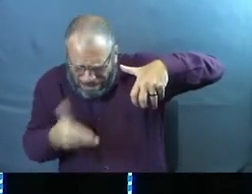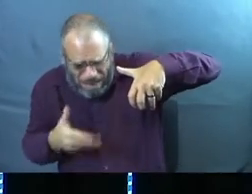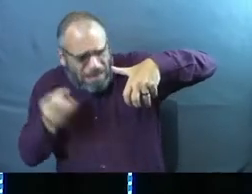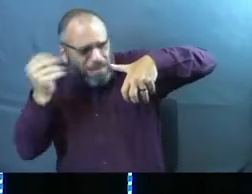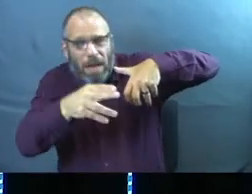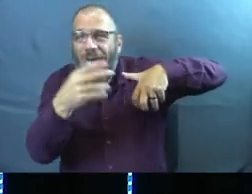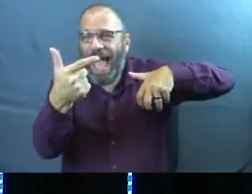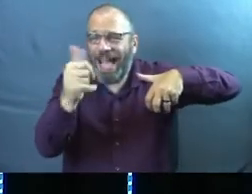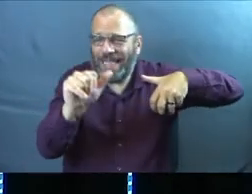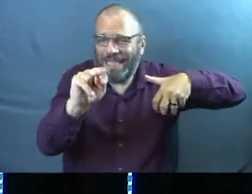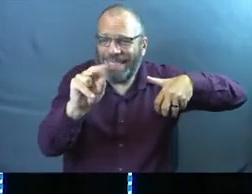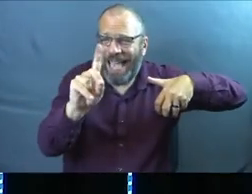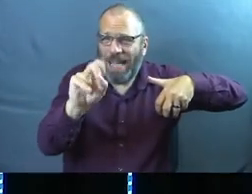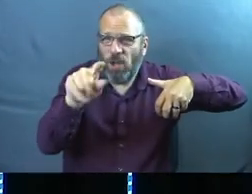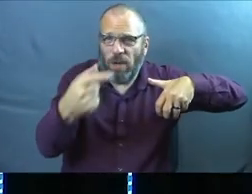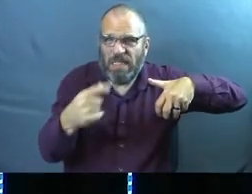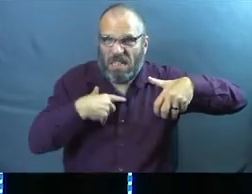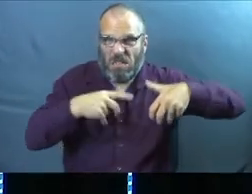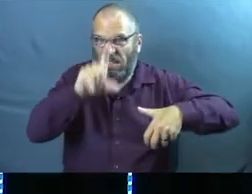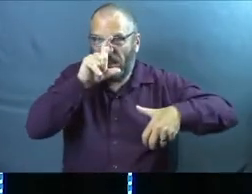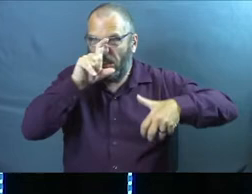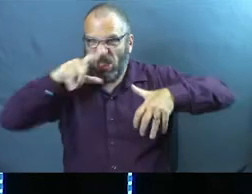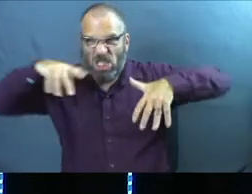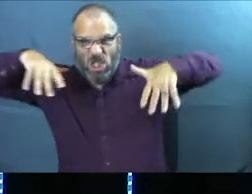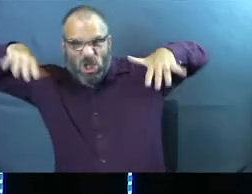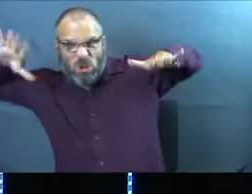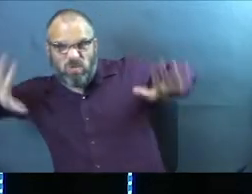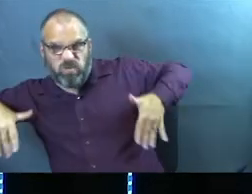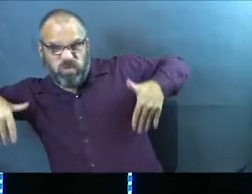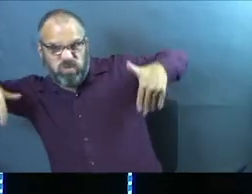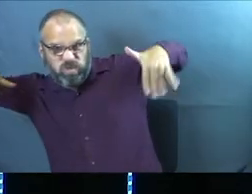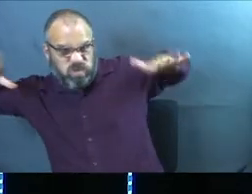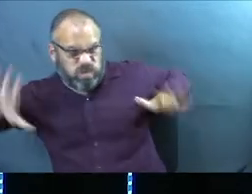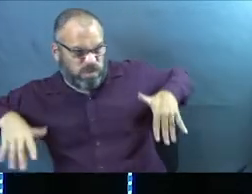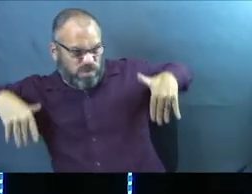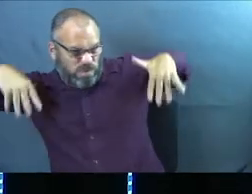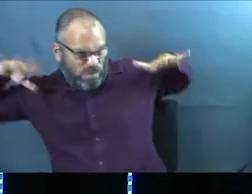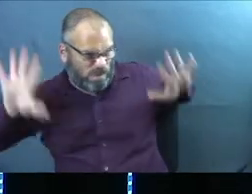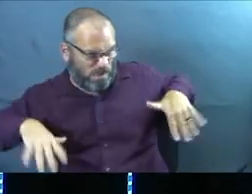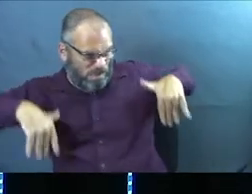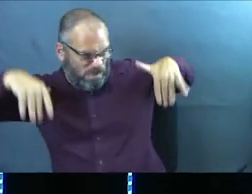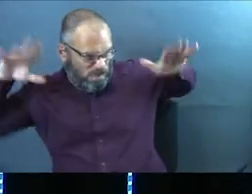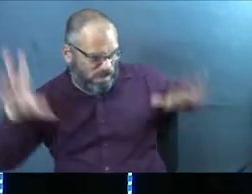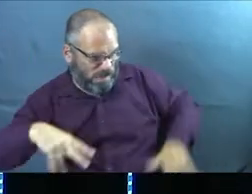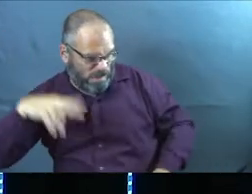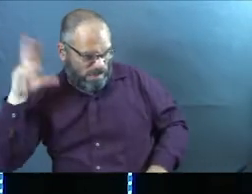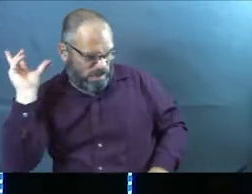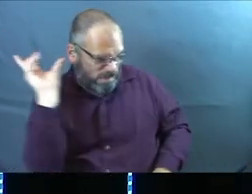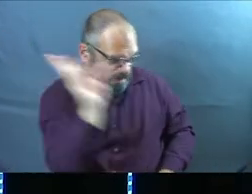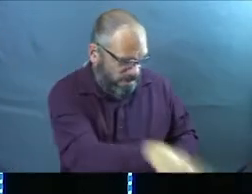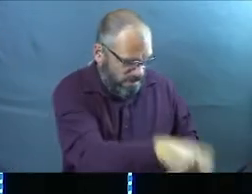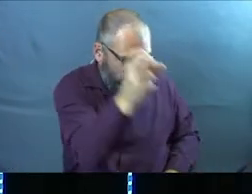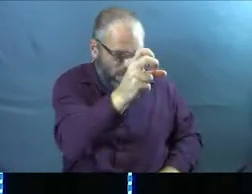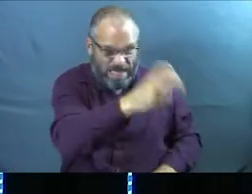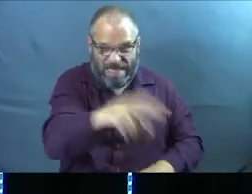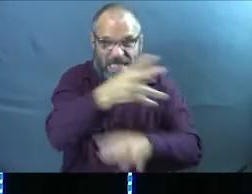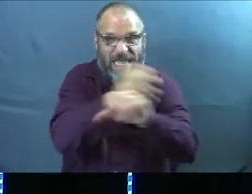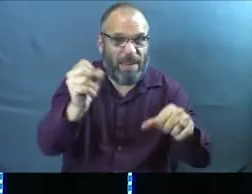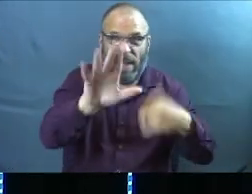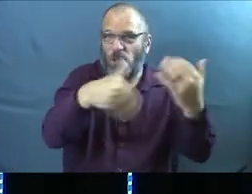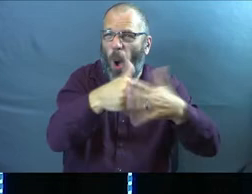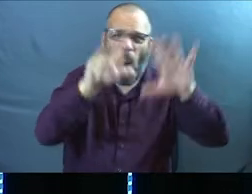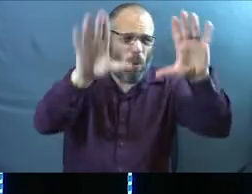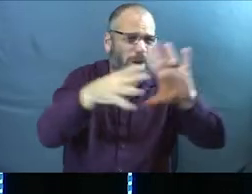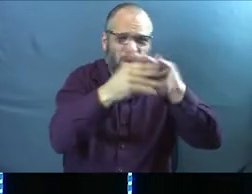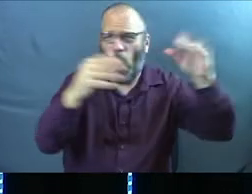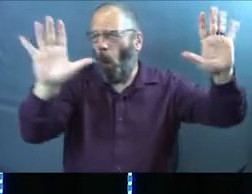Gandalf sends these massive eagles to fly in and grab them and they save them and they get them to safety and it's all